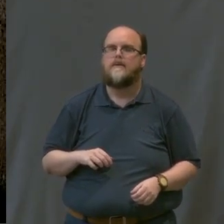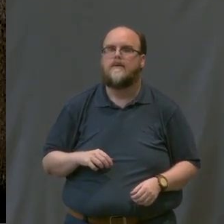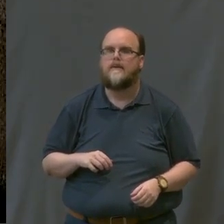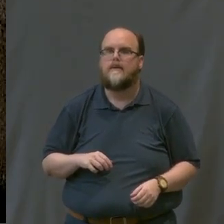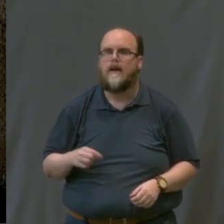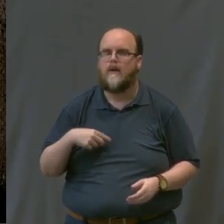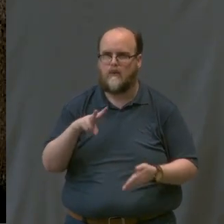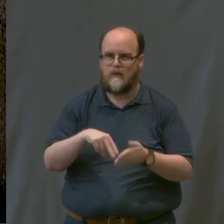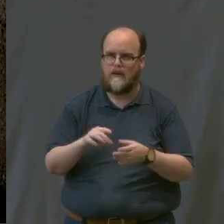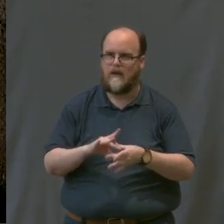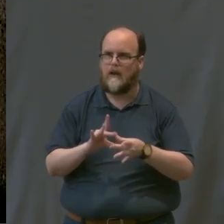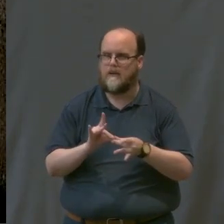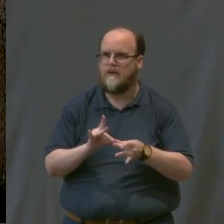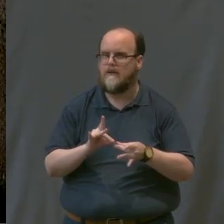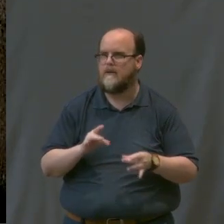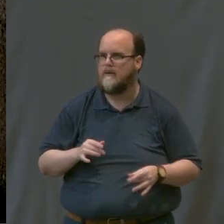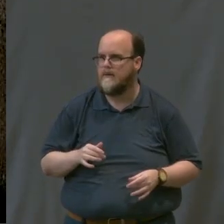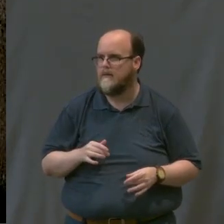I was reading a commentary